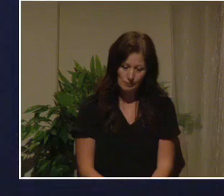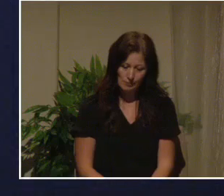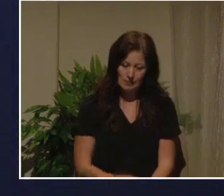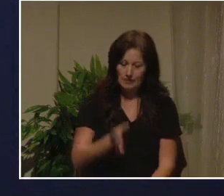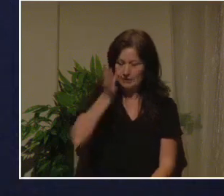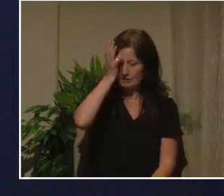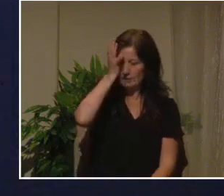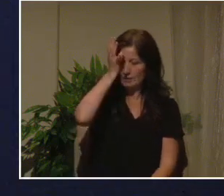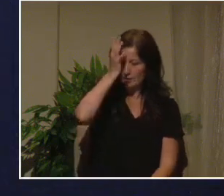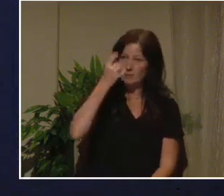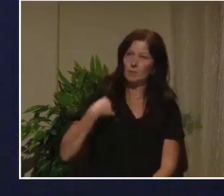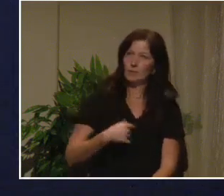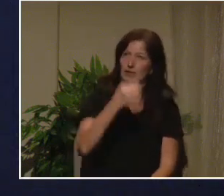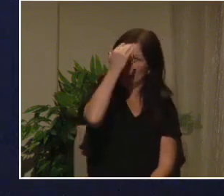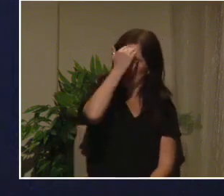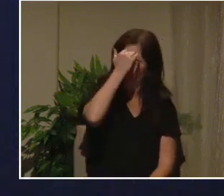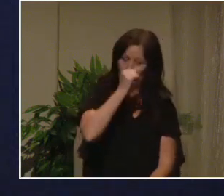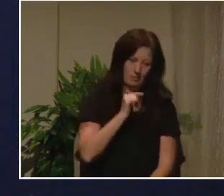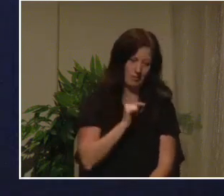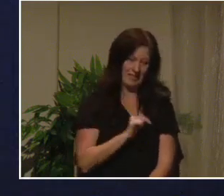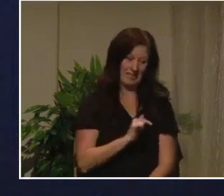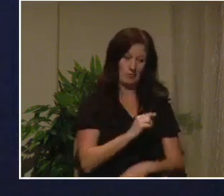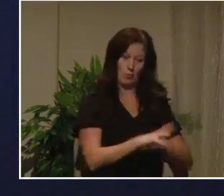God, we know our world is broken.